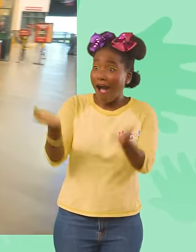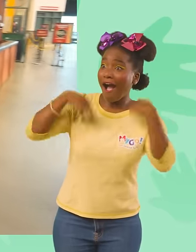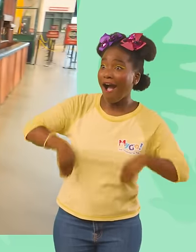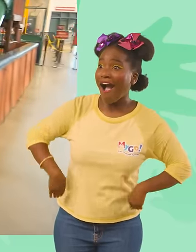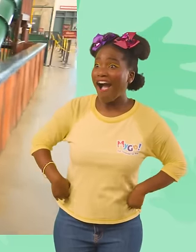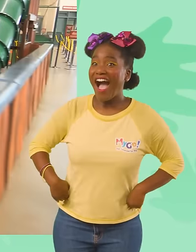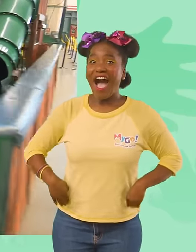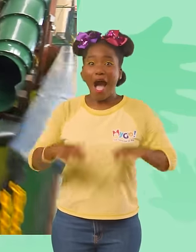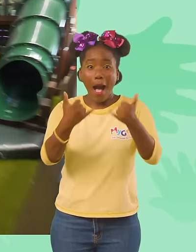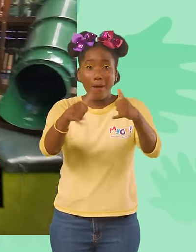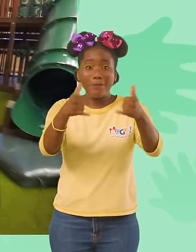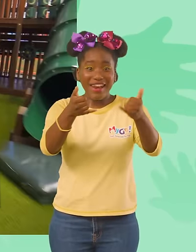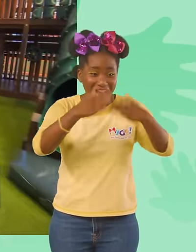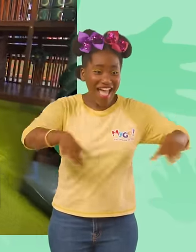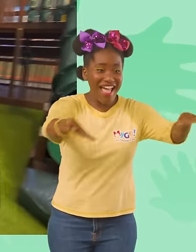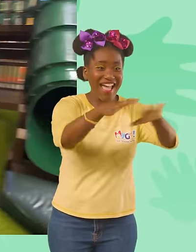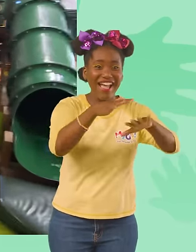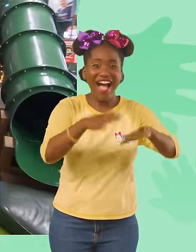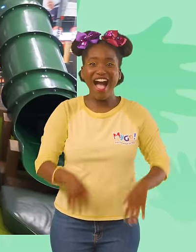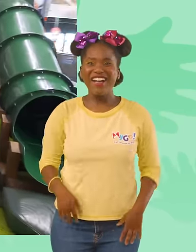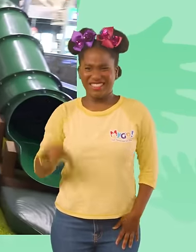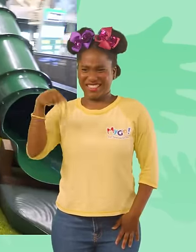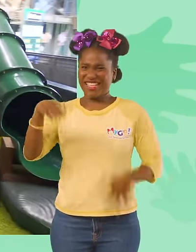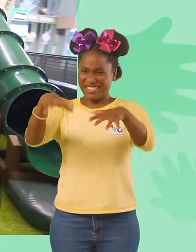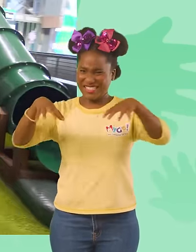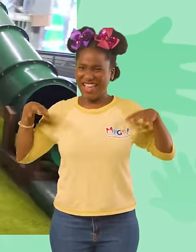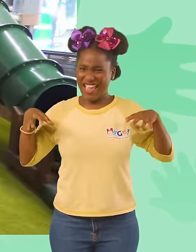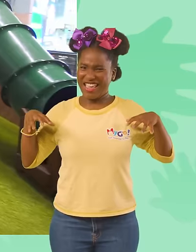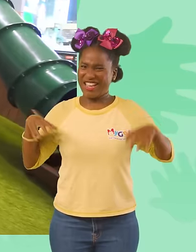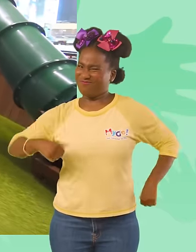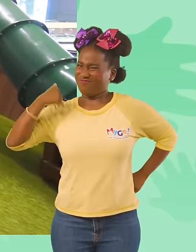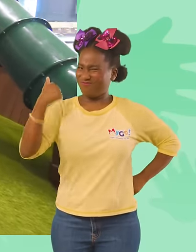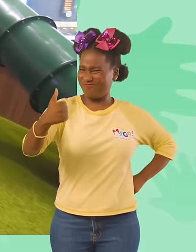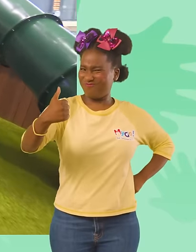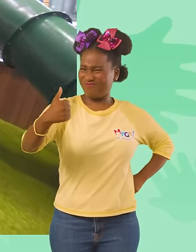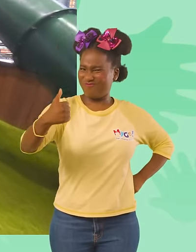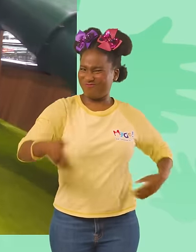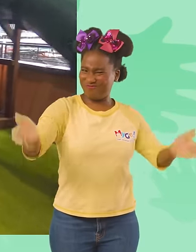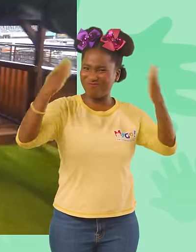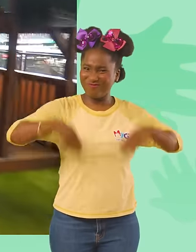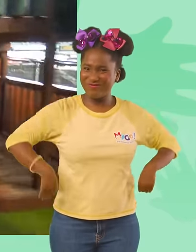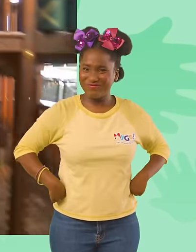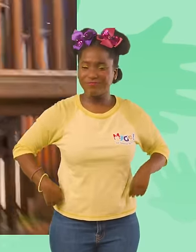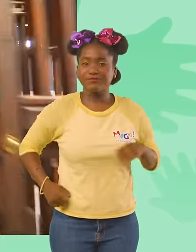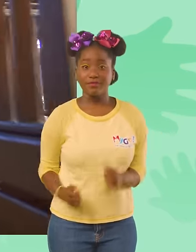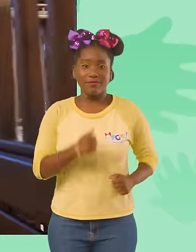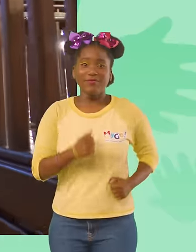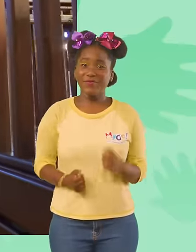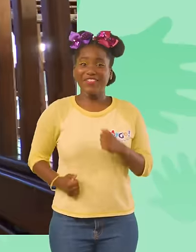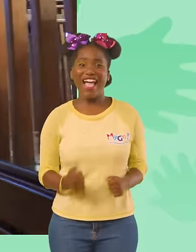Ooh, a playground. This stadium rocks. Whoa, come on.